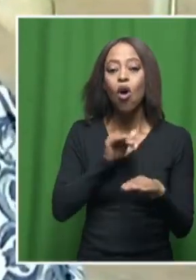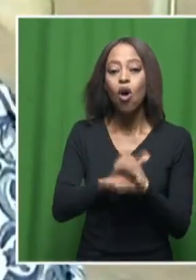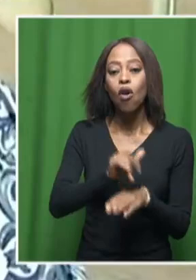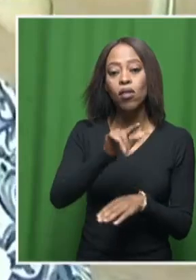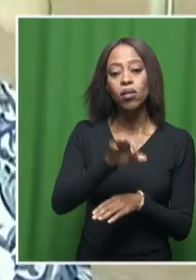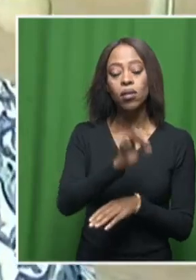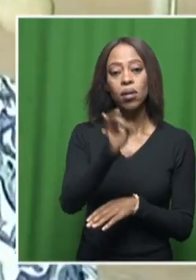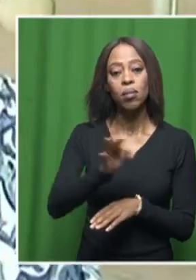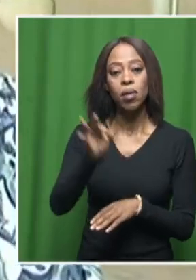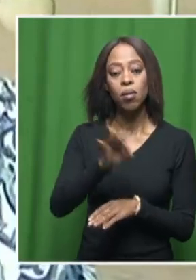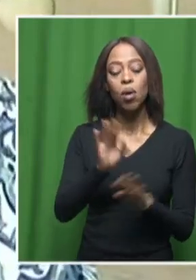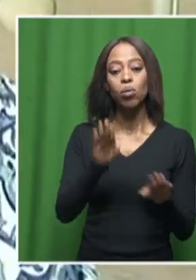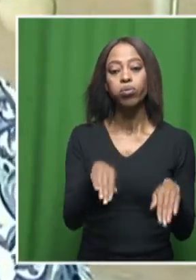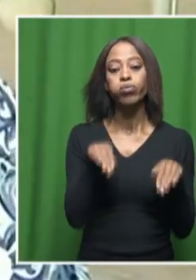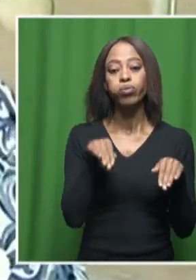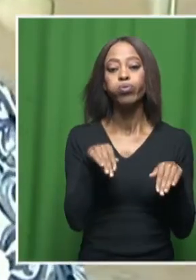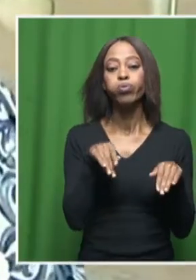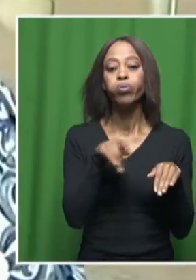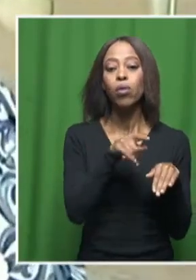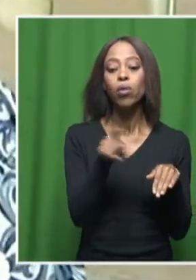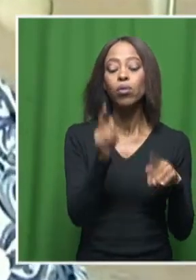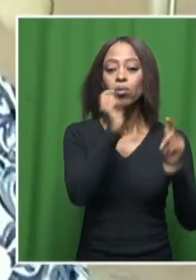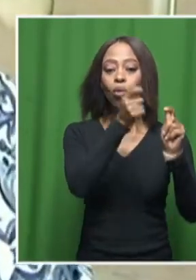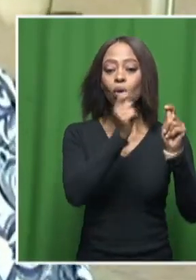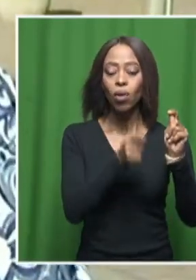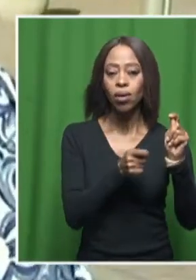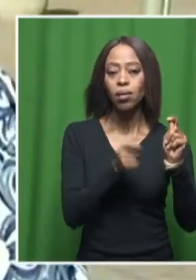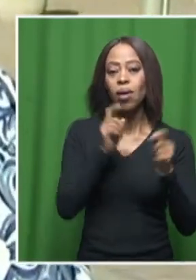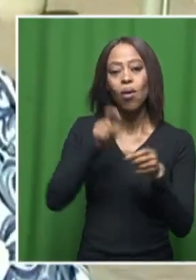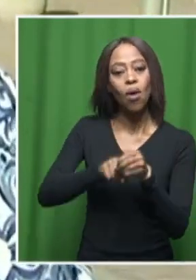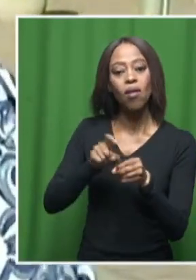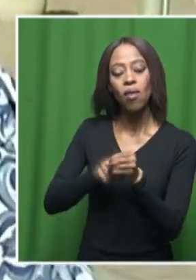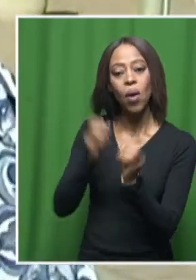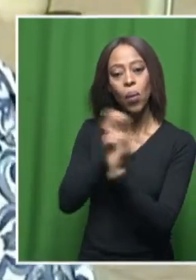70% of the people who are sitting in informal settlements don't